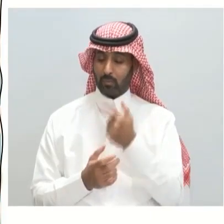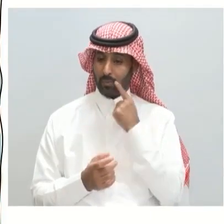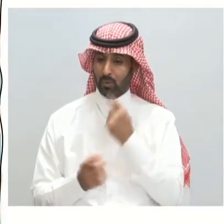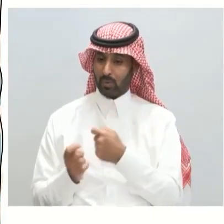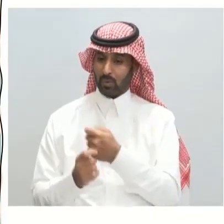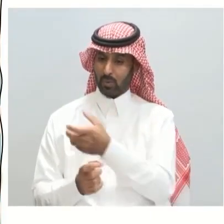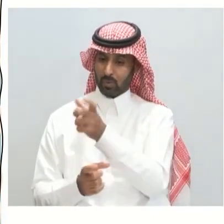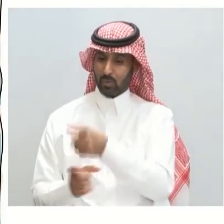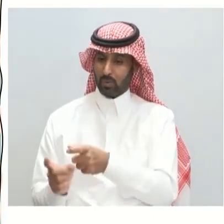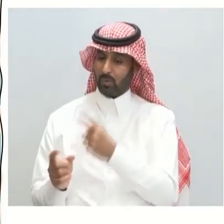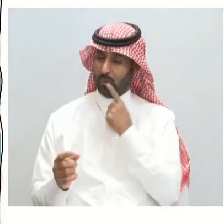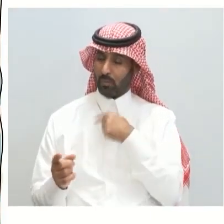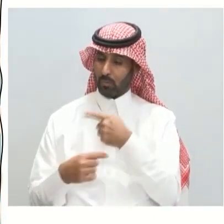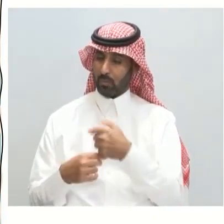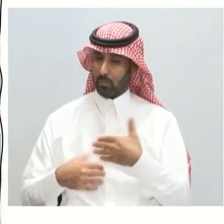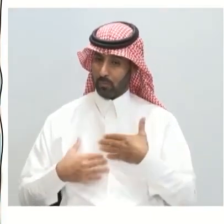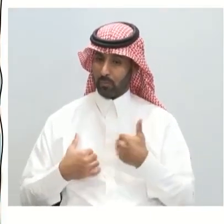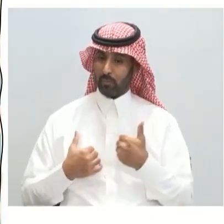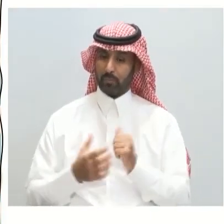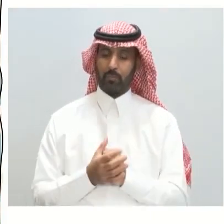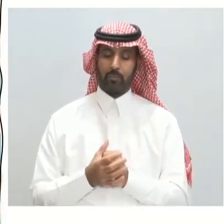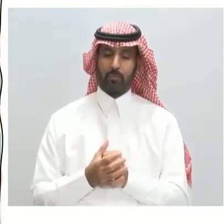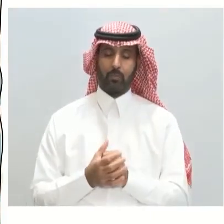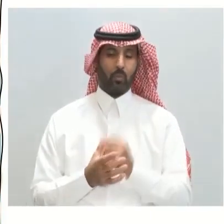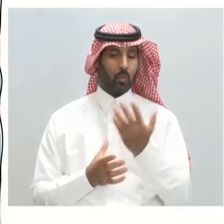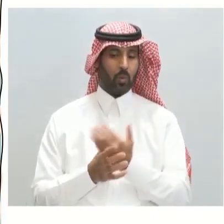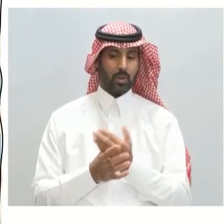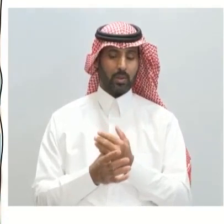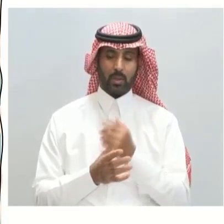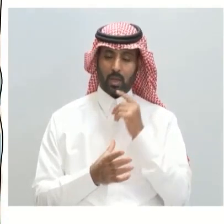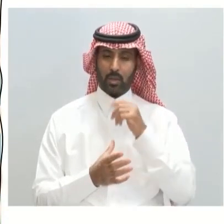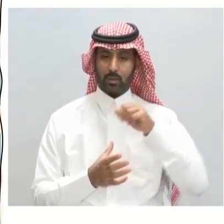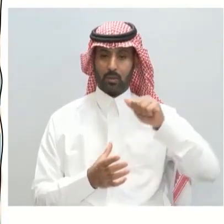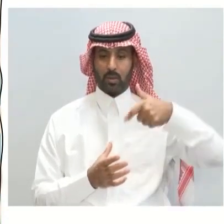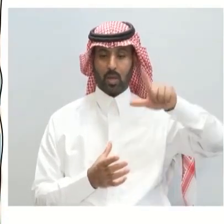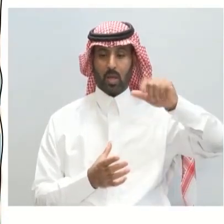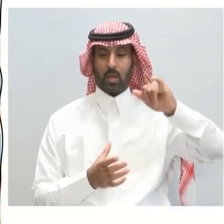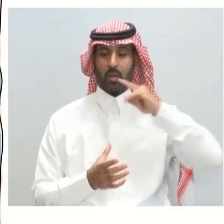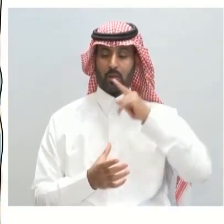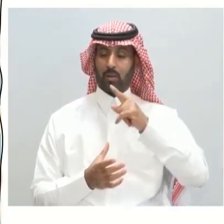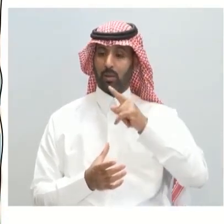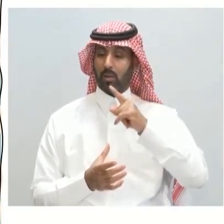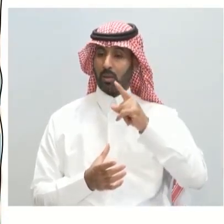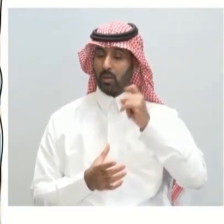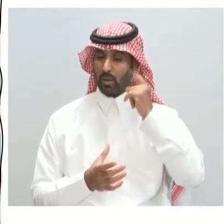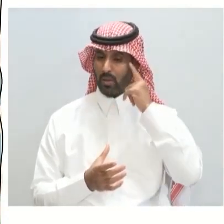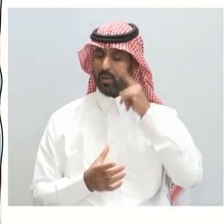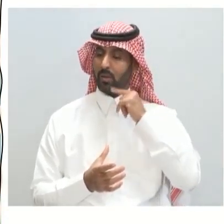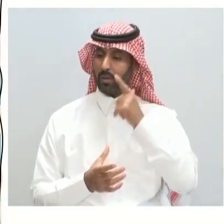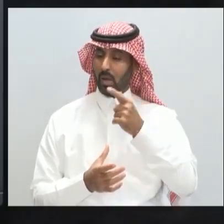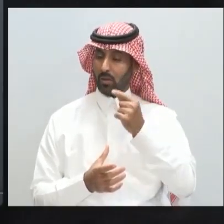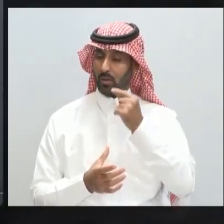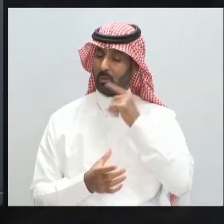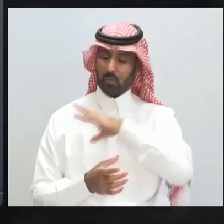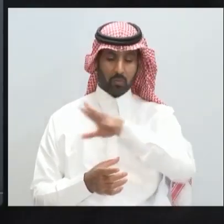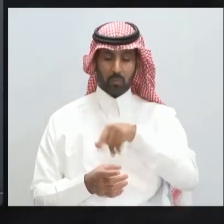To have good clients and to keep them happy. Why does Mr. Ali think he has the best of both worlds? I think we discussed